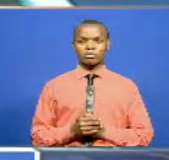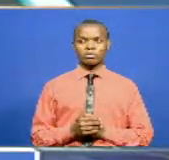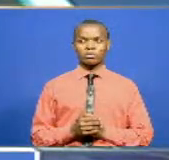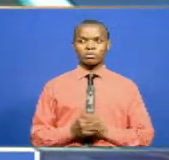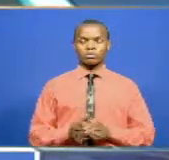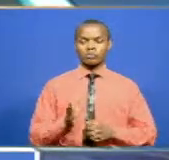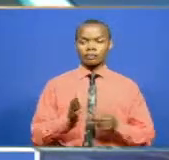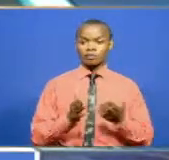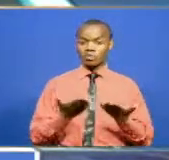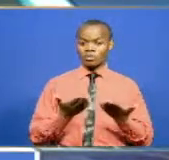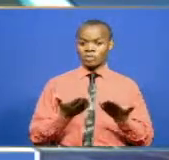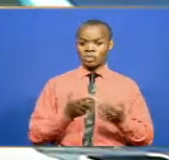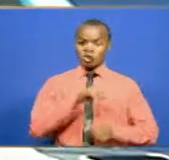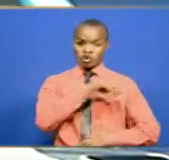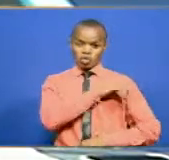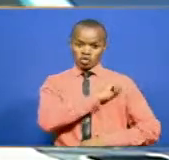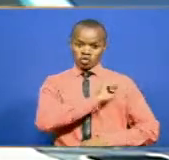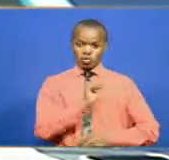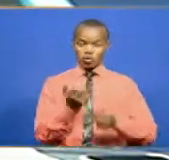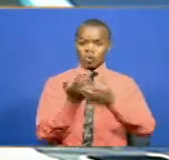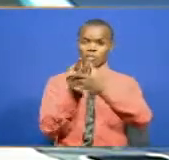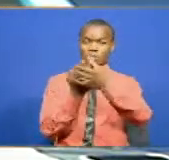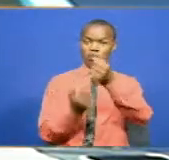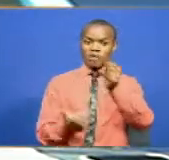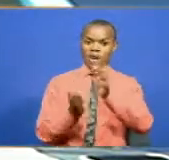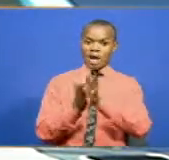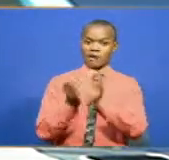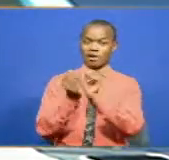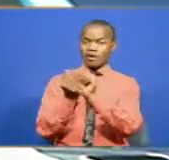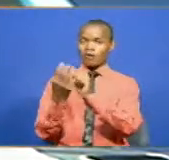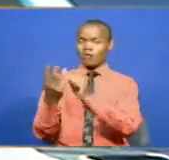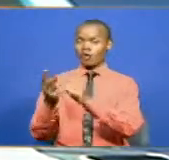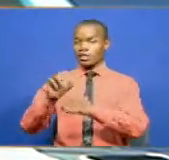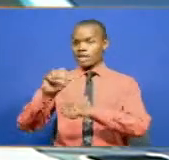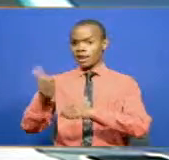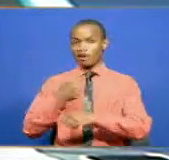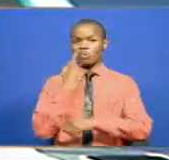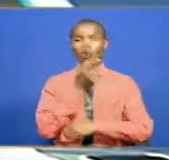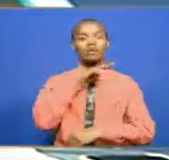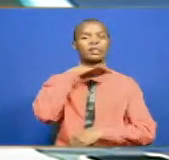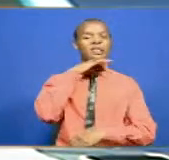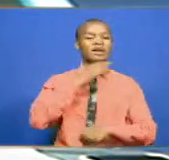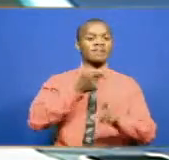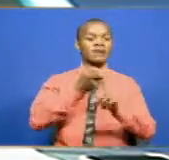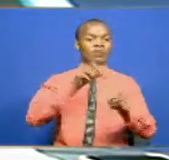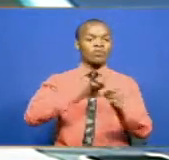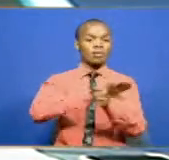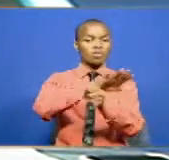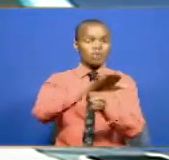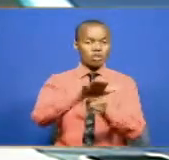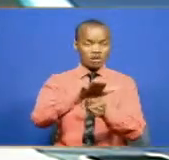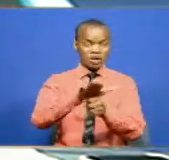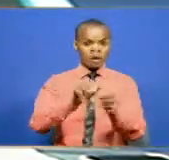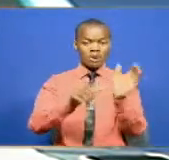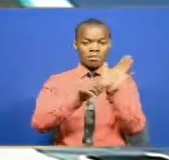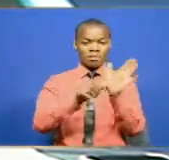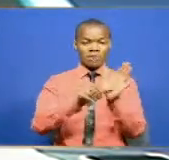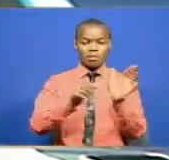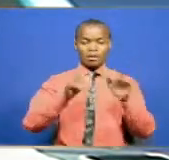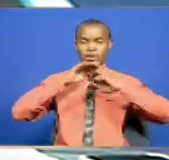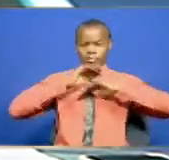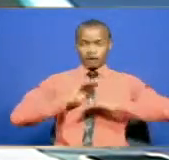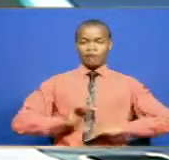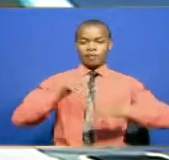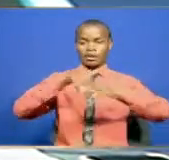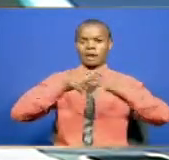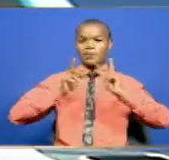And may the souls of the two and 14 others who died from COVID-19 complications rest in eternal